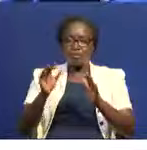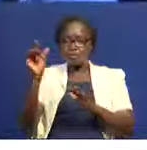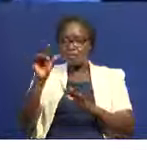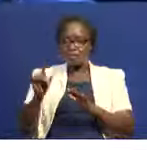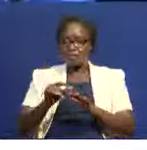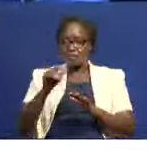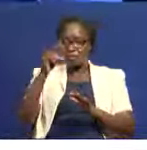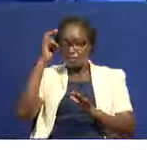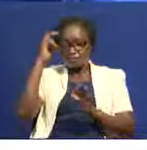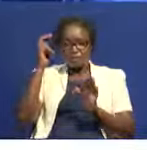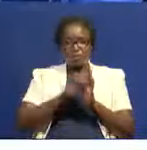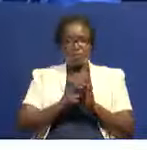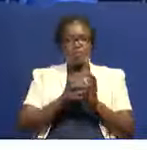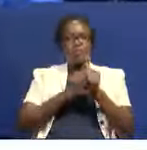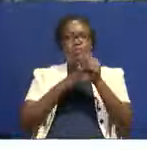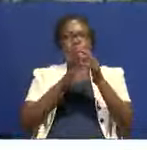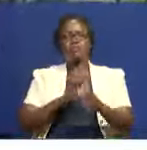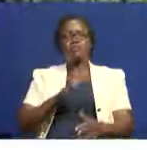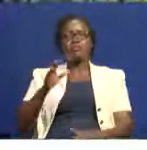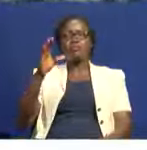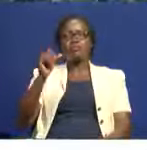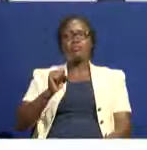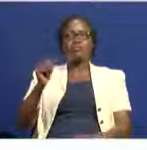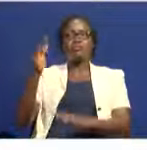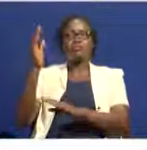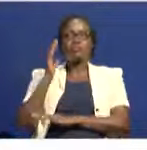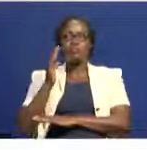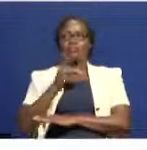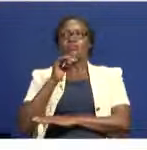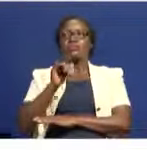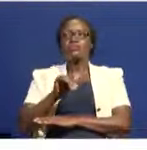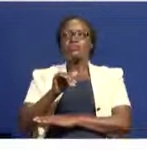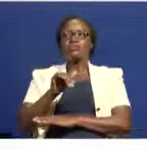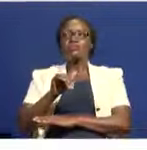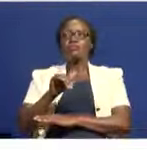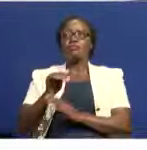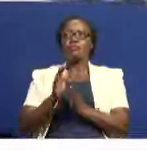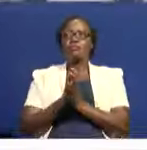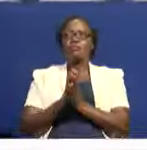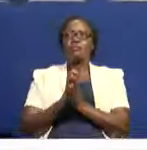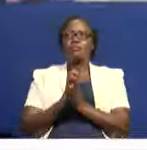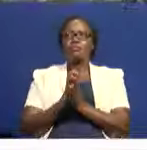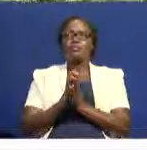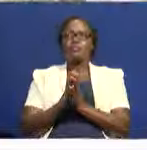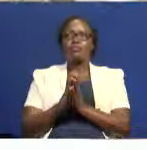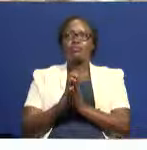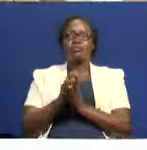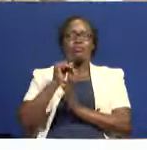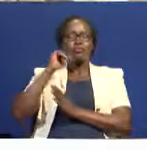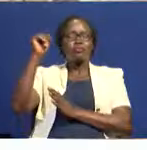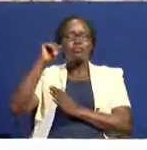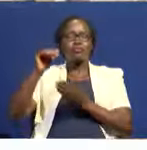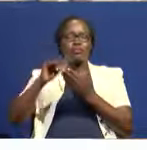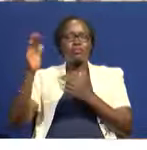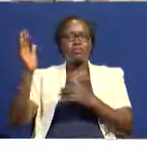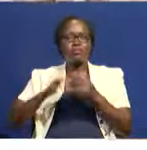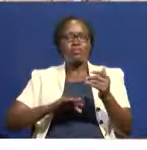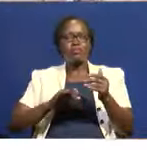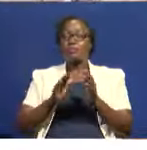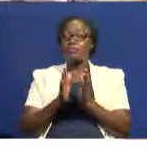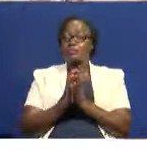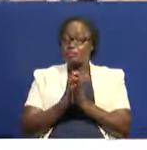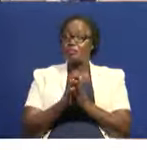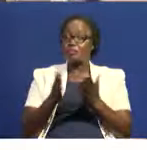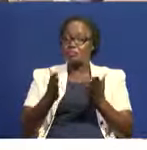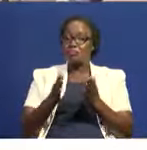to recognize Professor Kithure Kindiki as the appointment, claiming that Mount Kenya region has suffered high octane politics rather than the articulation, pursuit